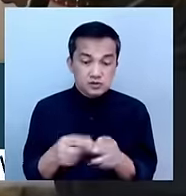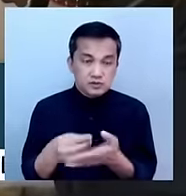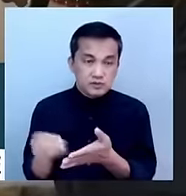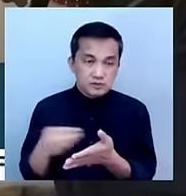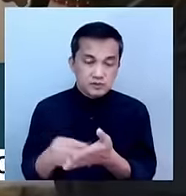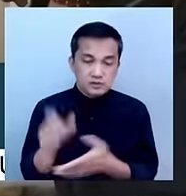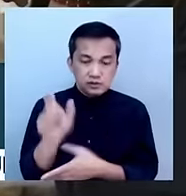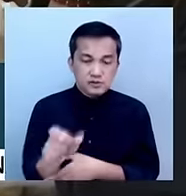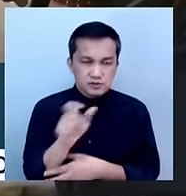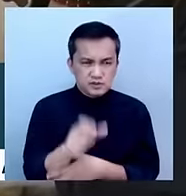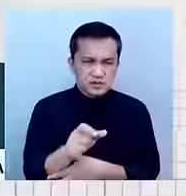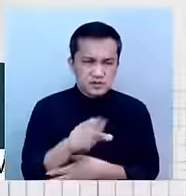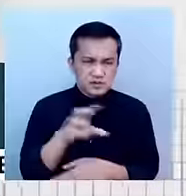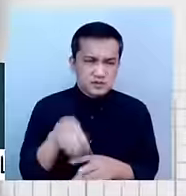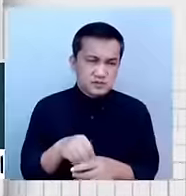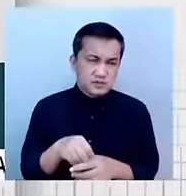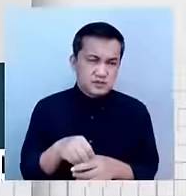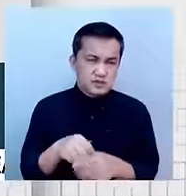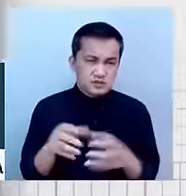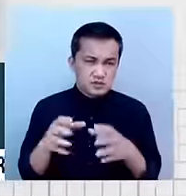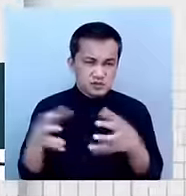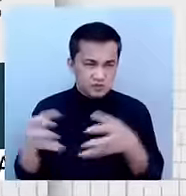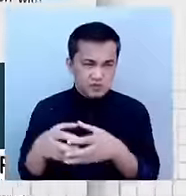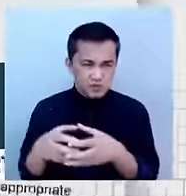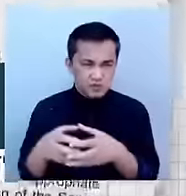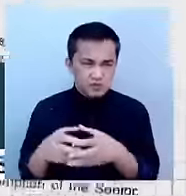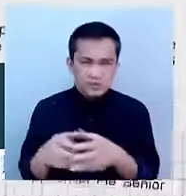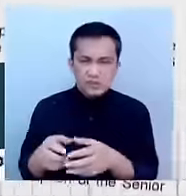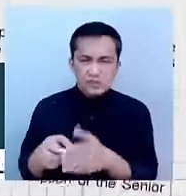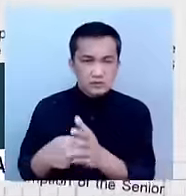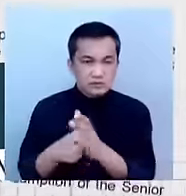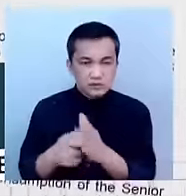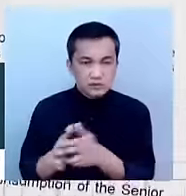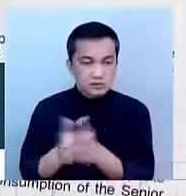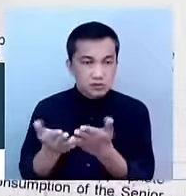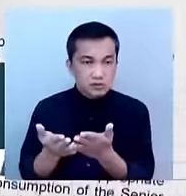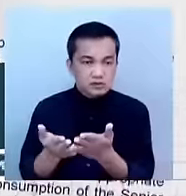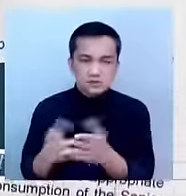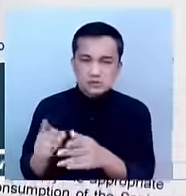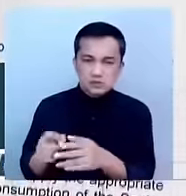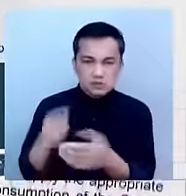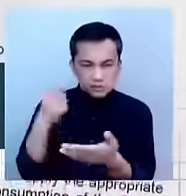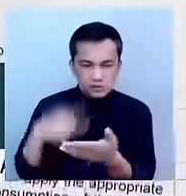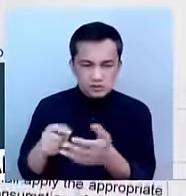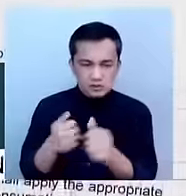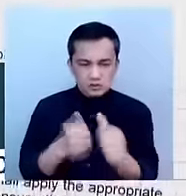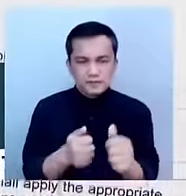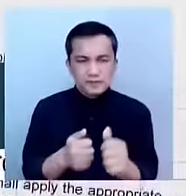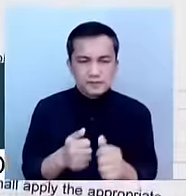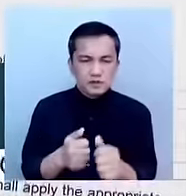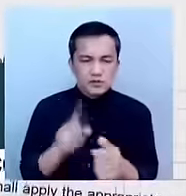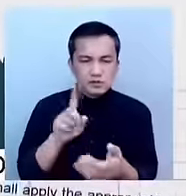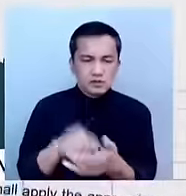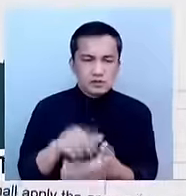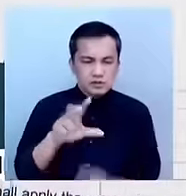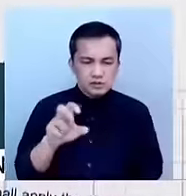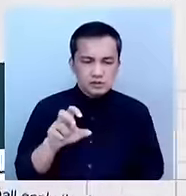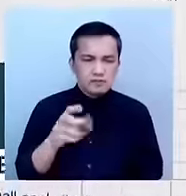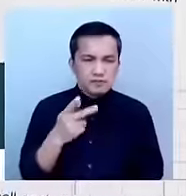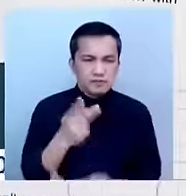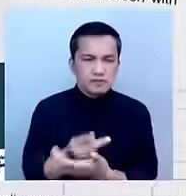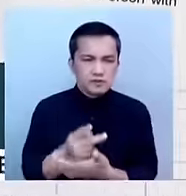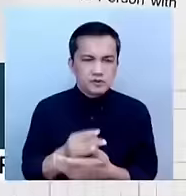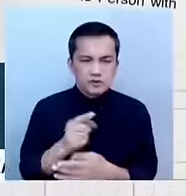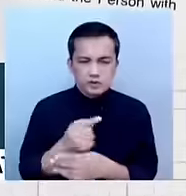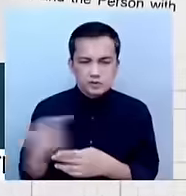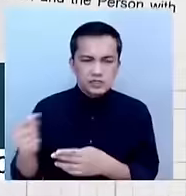individuals belonging to the sector, despite the booklet requirement. This seeks to ensure compliance to the 1,300 peso weekly